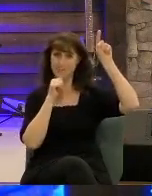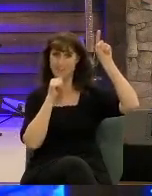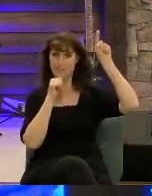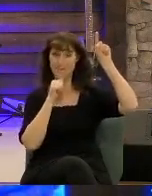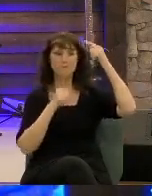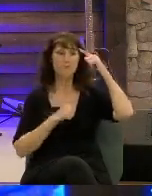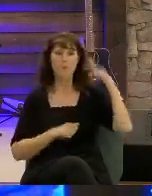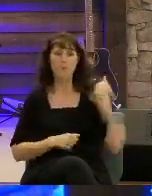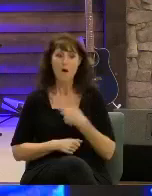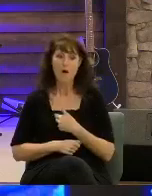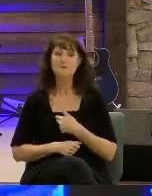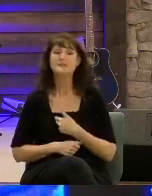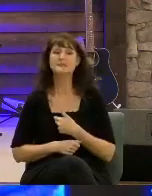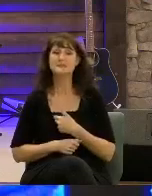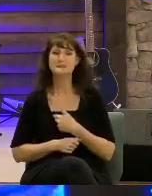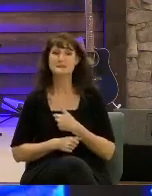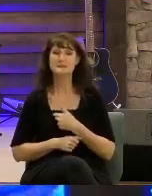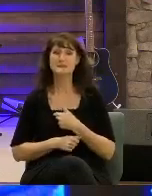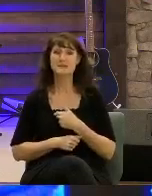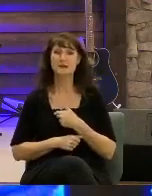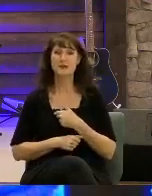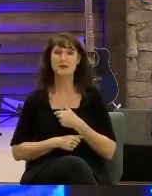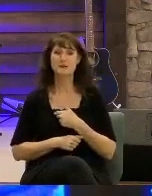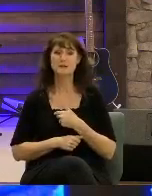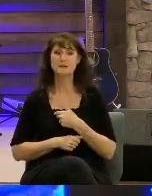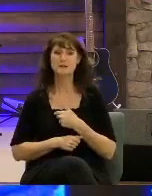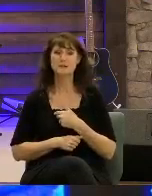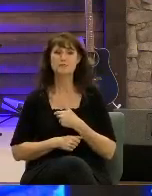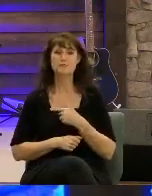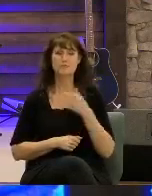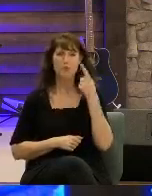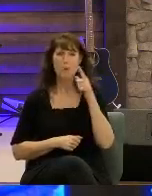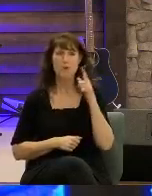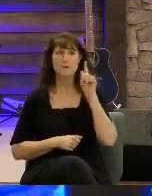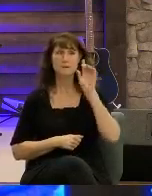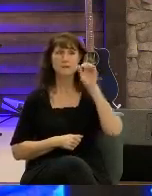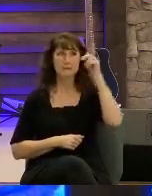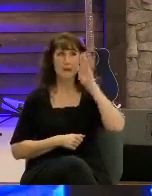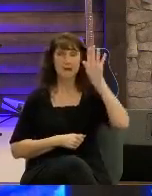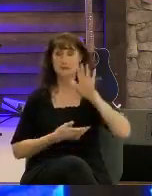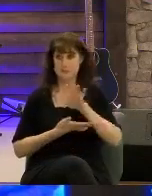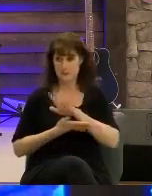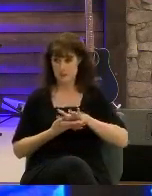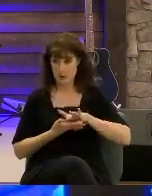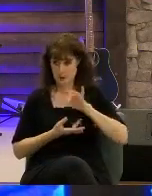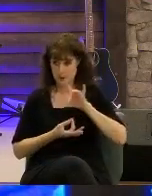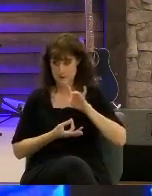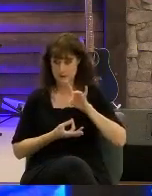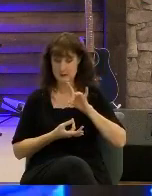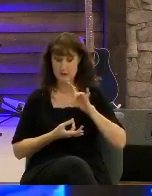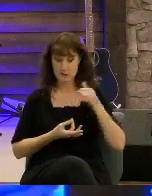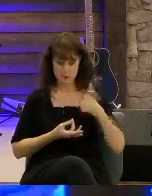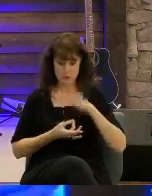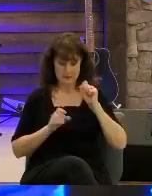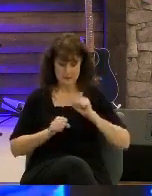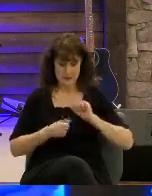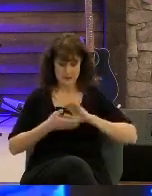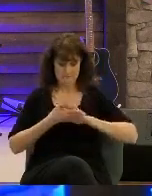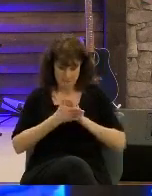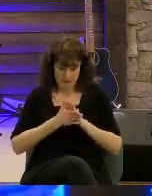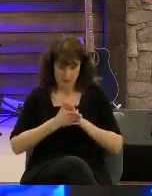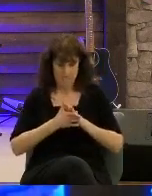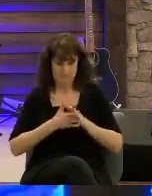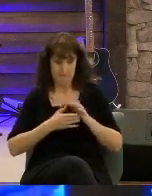to be, the Spirit of God to be moving in us so that we can be the I Am who we are in